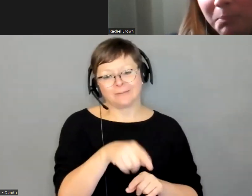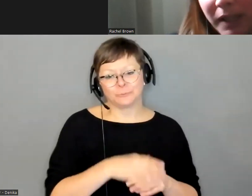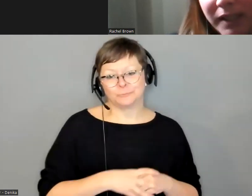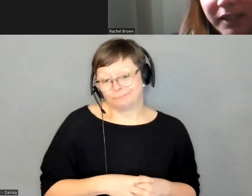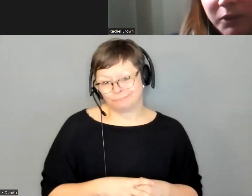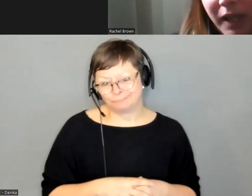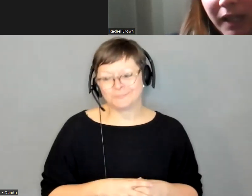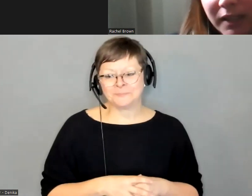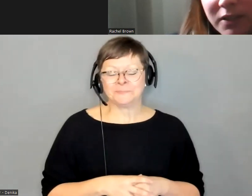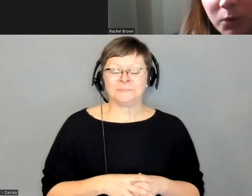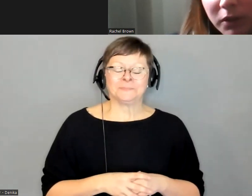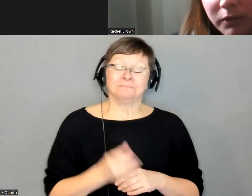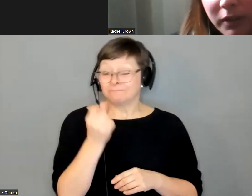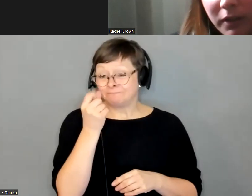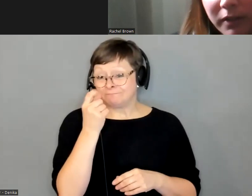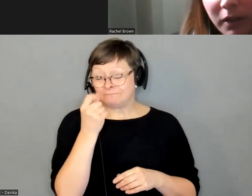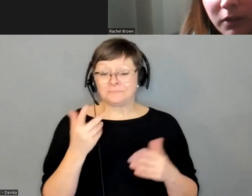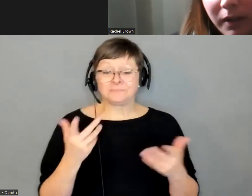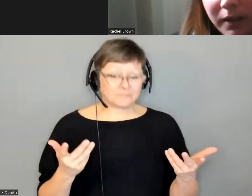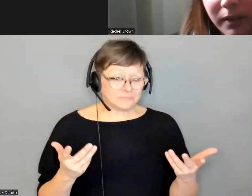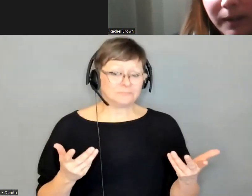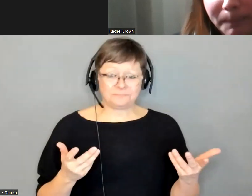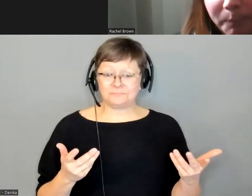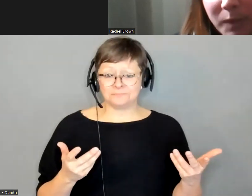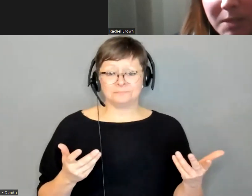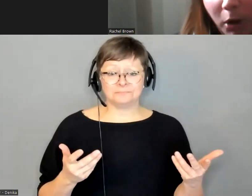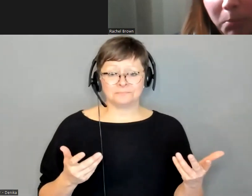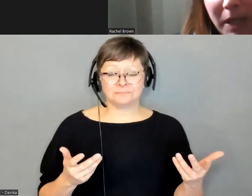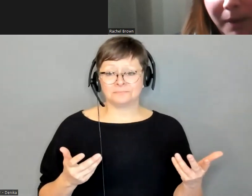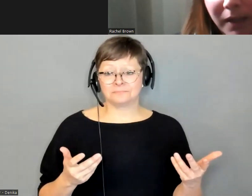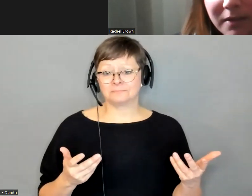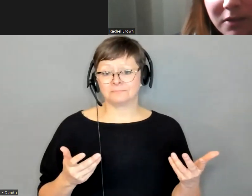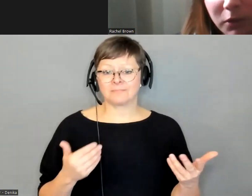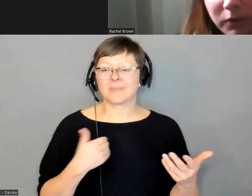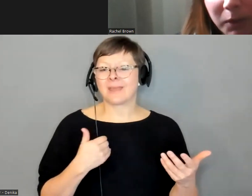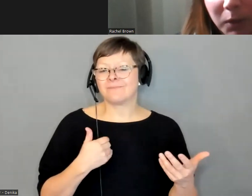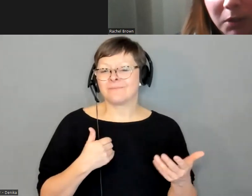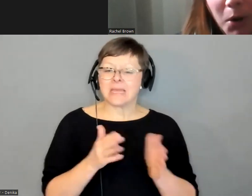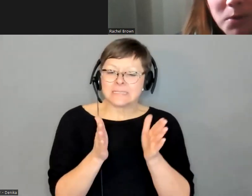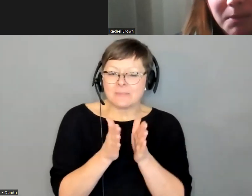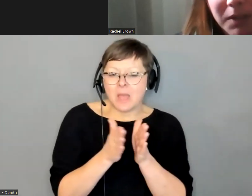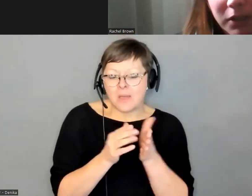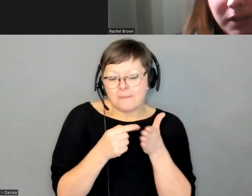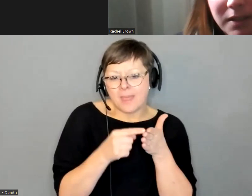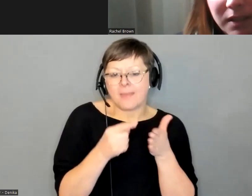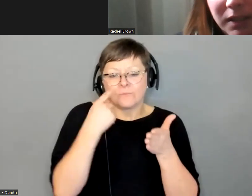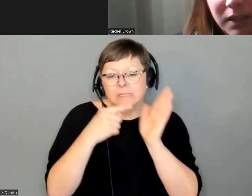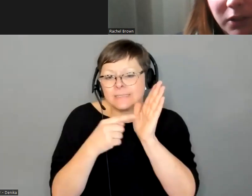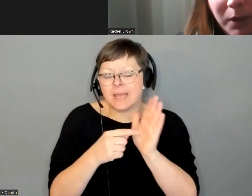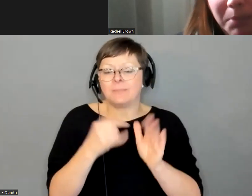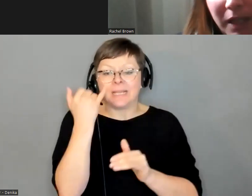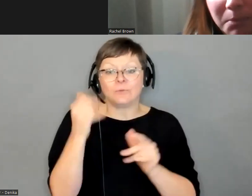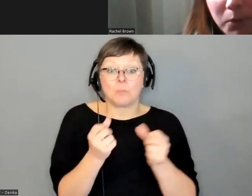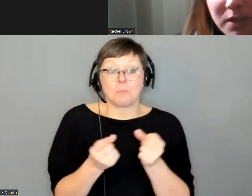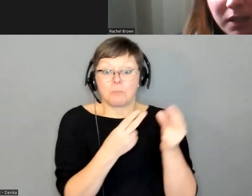for it, but you can sort of, there are like small pay bands. It's sort of like when you post something on Indeed and